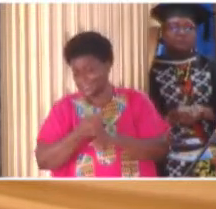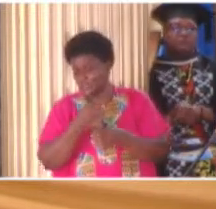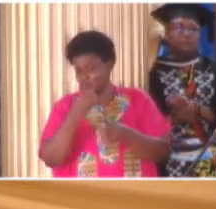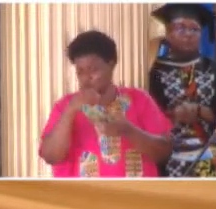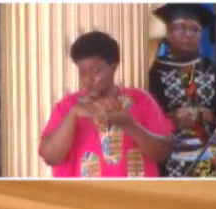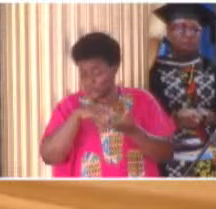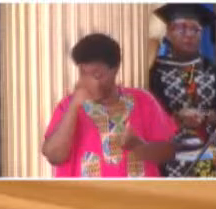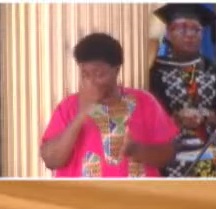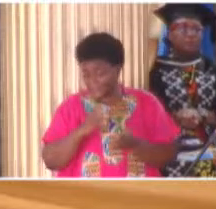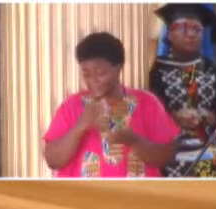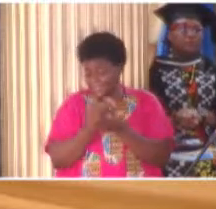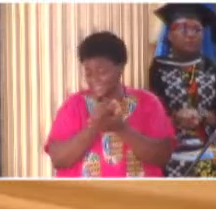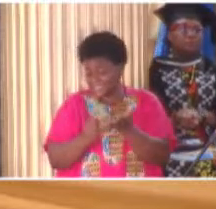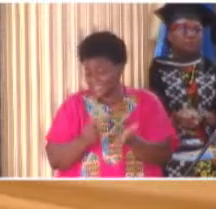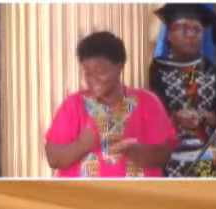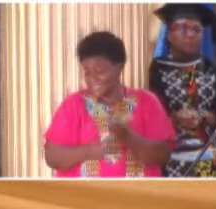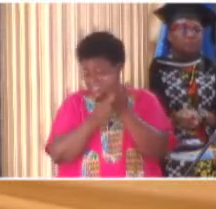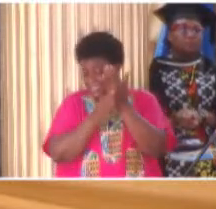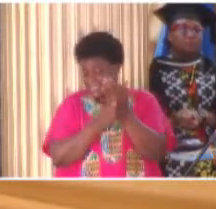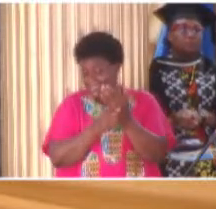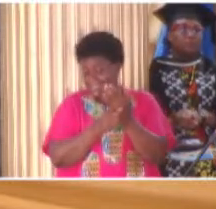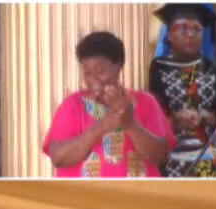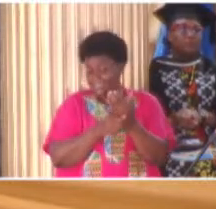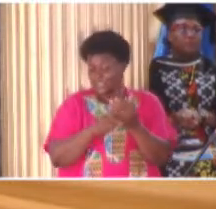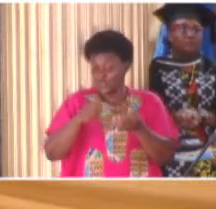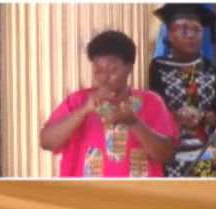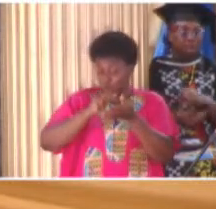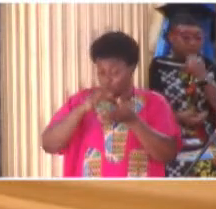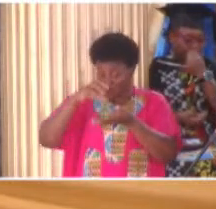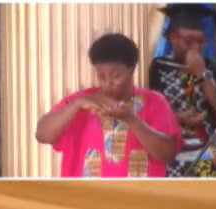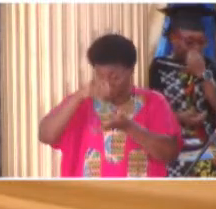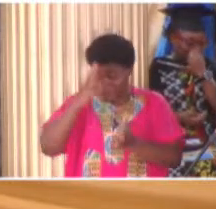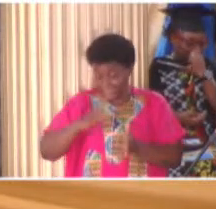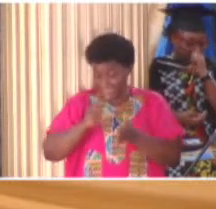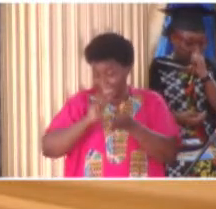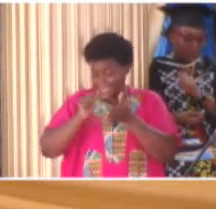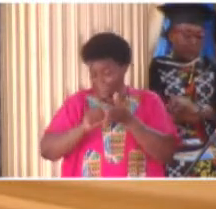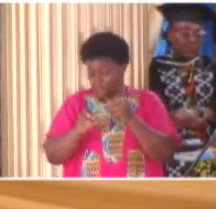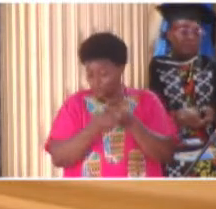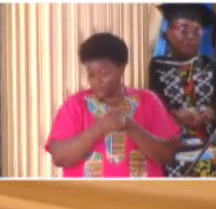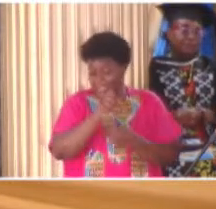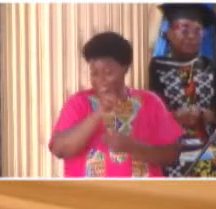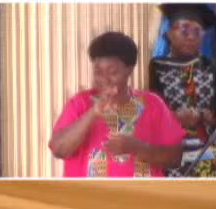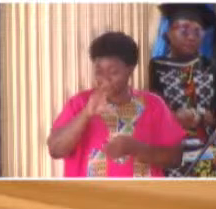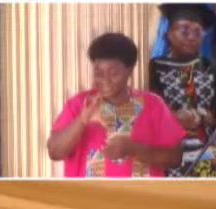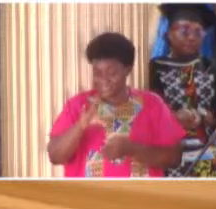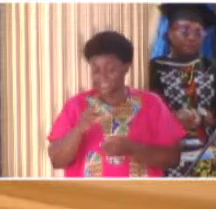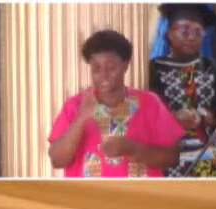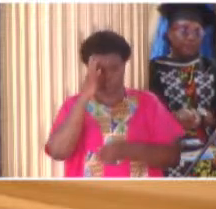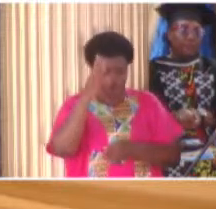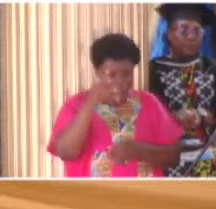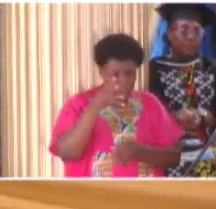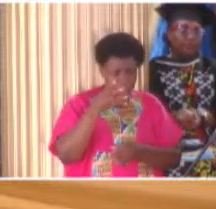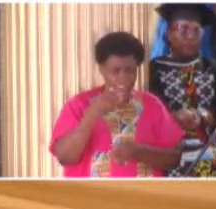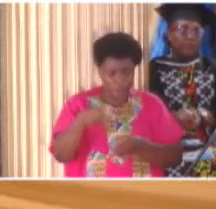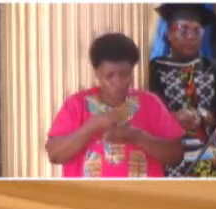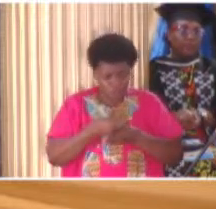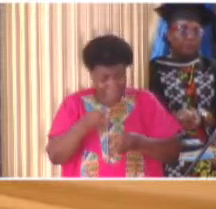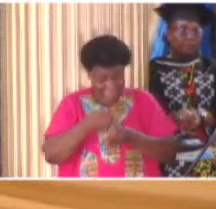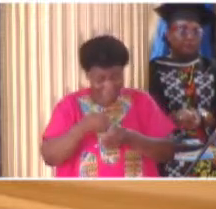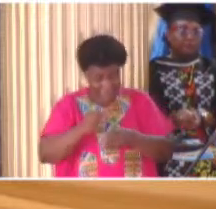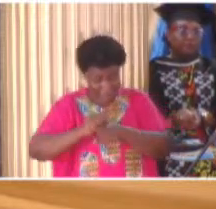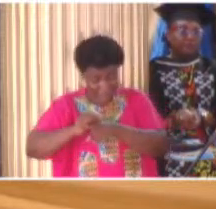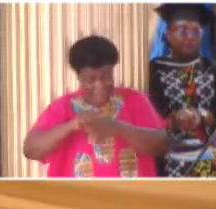Student Account Office, SRC and GRASAG offices, Innovation and Incubation Hubs, and a Student Leadership Training